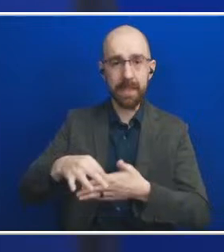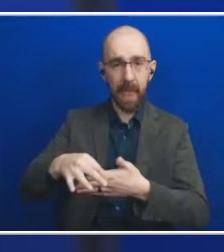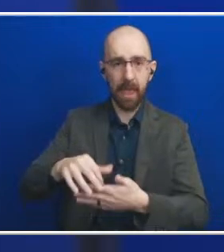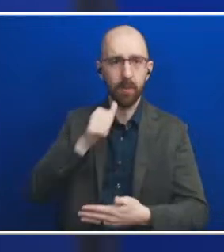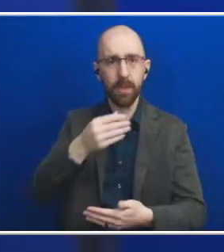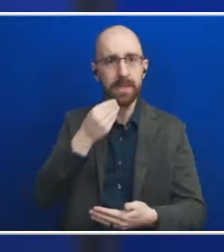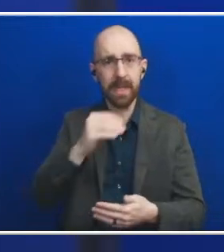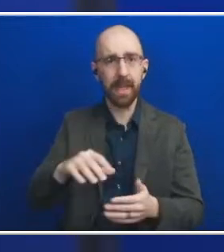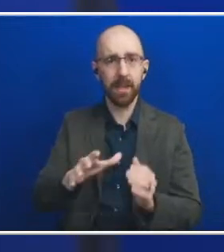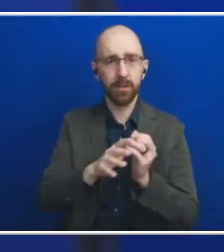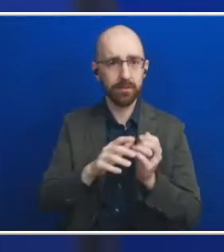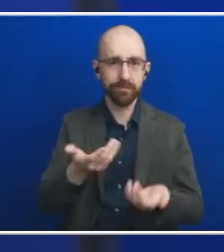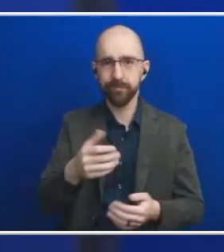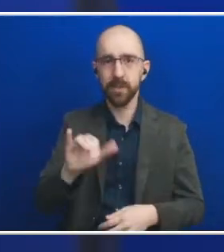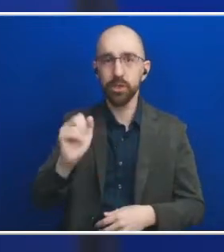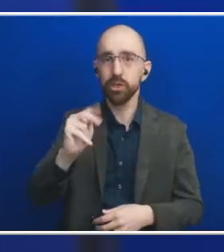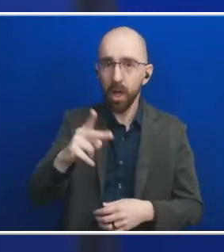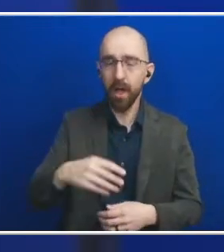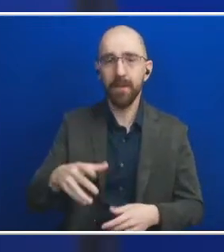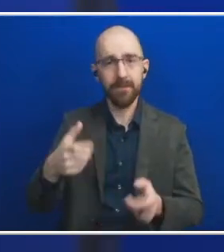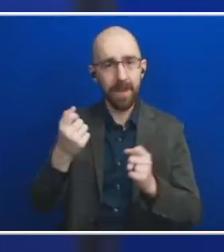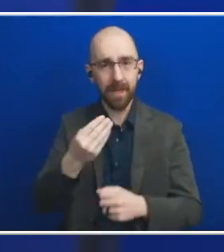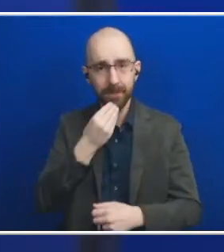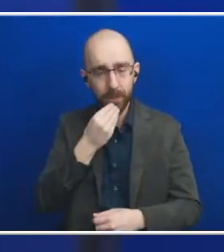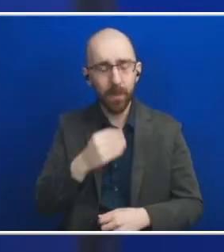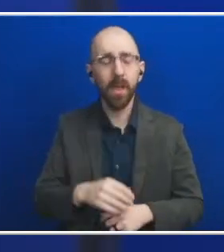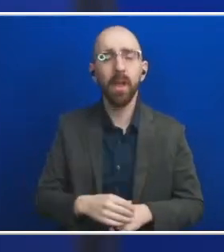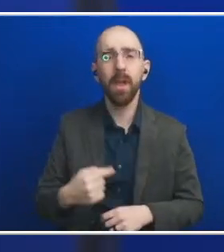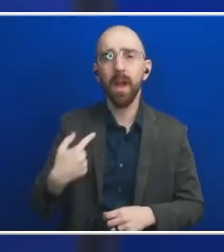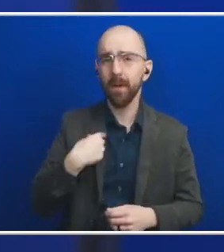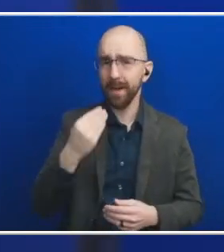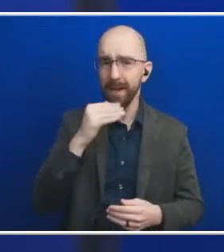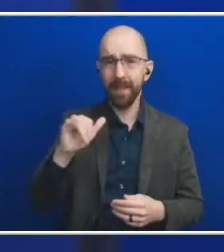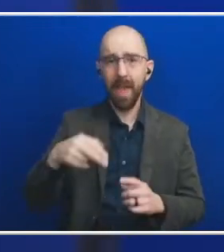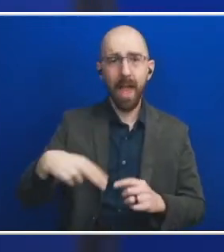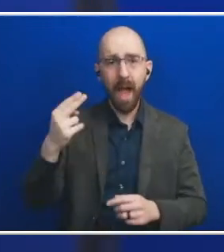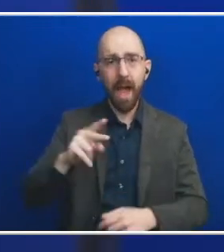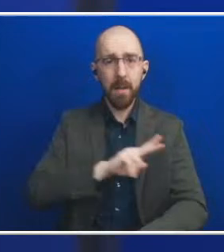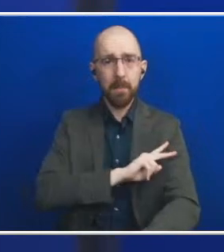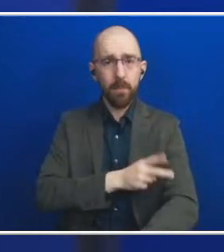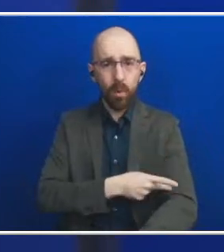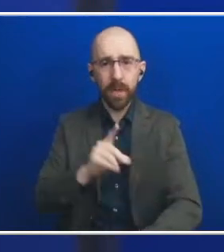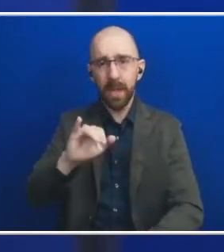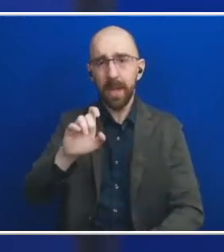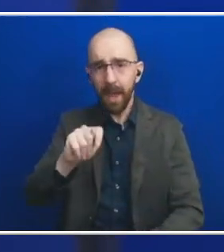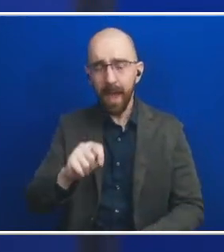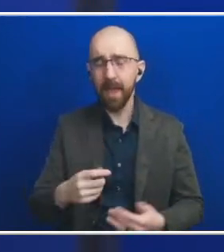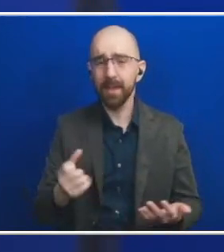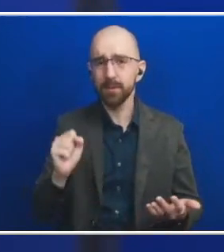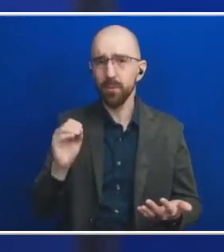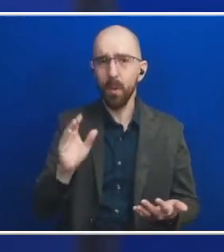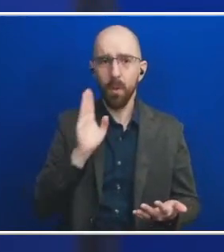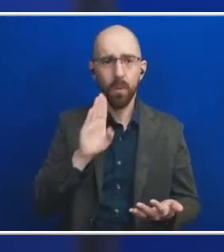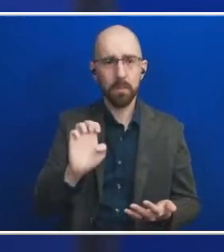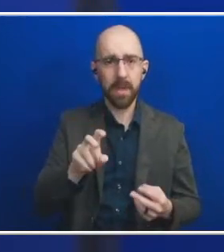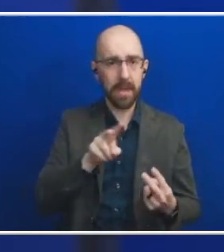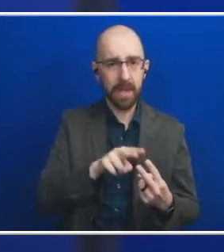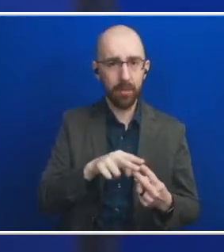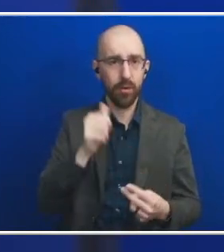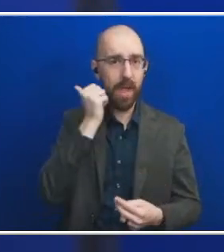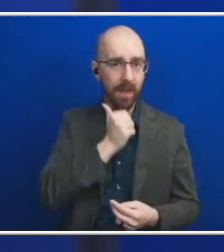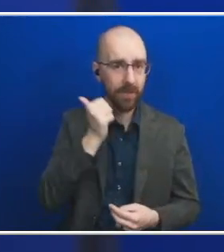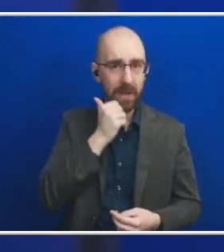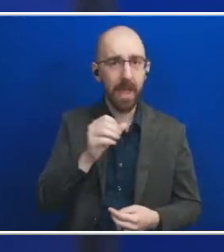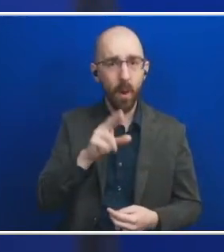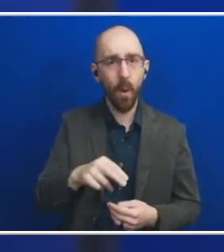food. And I was eating like a high protein diet. And so it would just be either every day or every other day I would